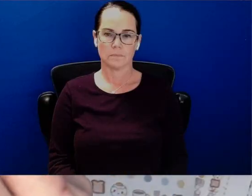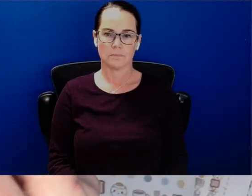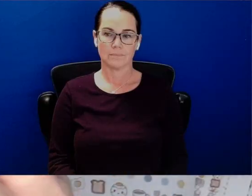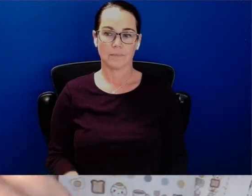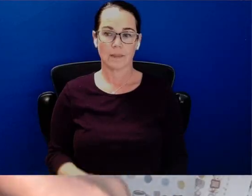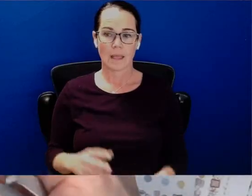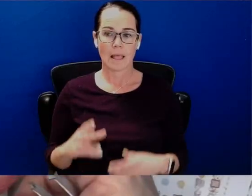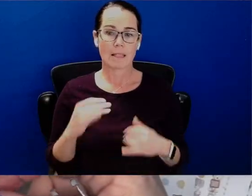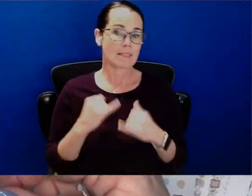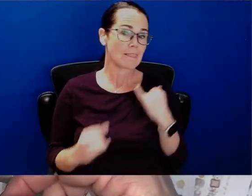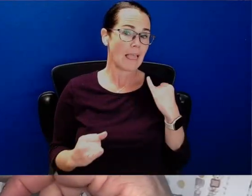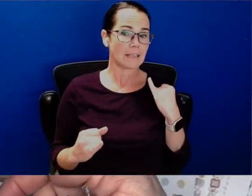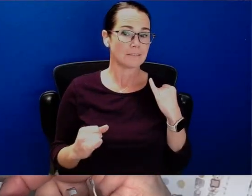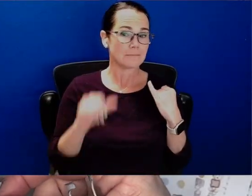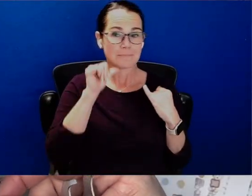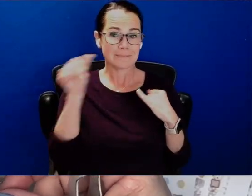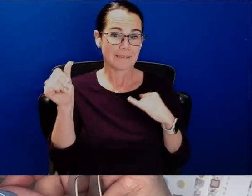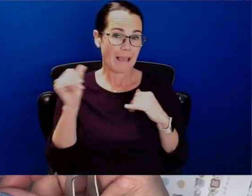And last but not least,